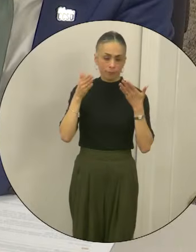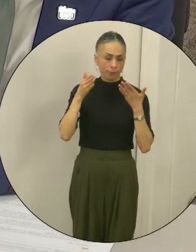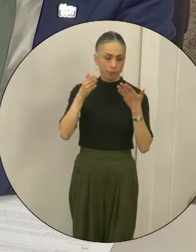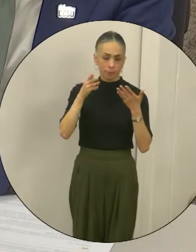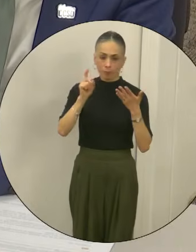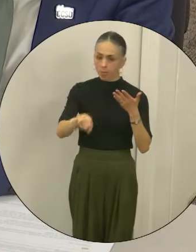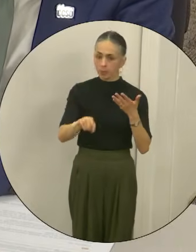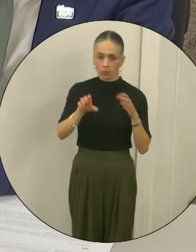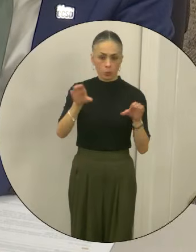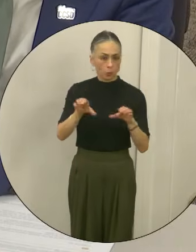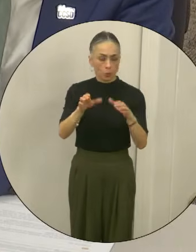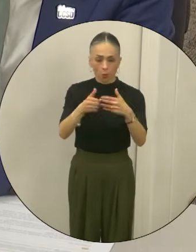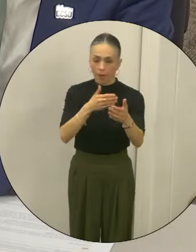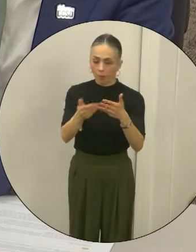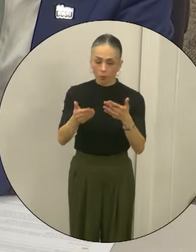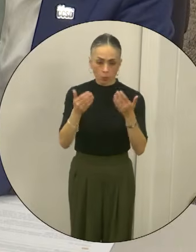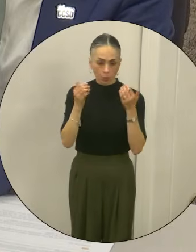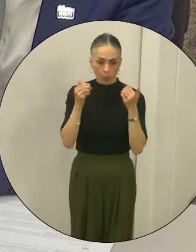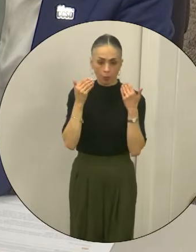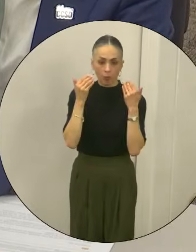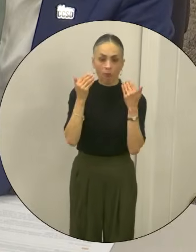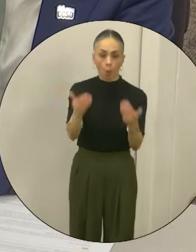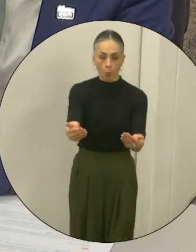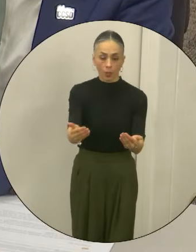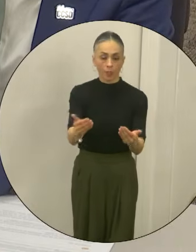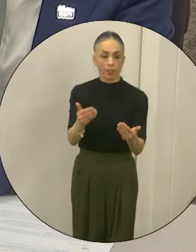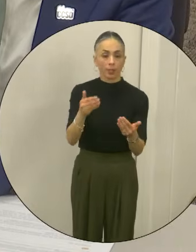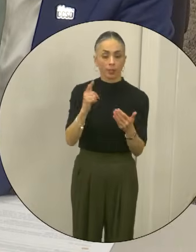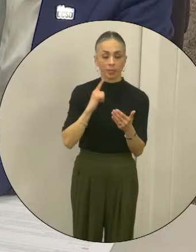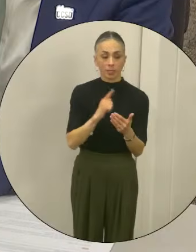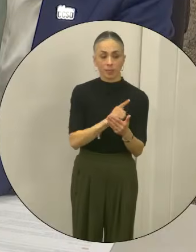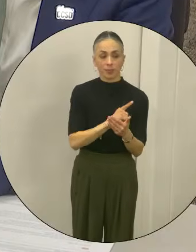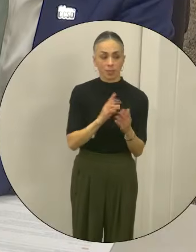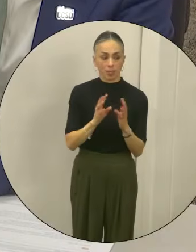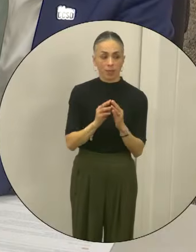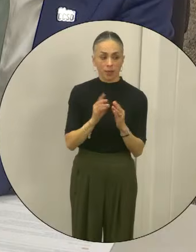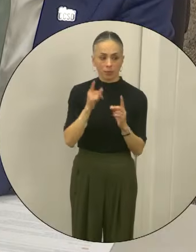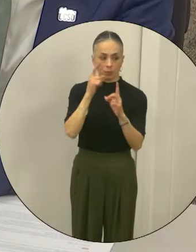these ideas forward in the legislative session. That's our goal as a legislative team.